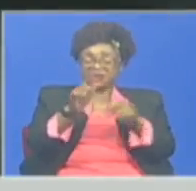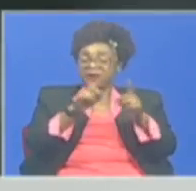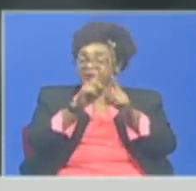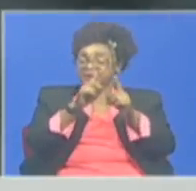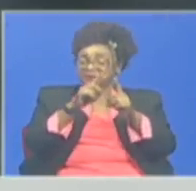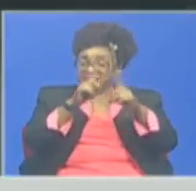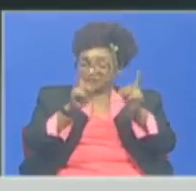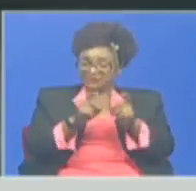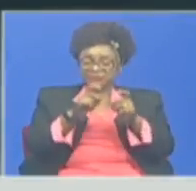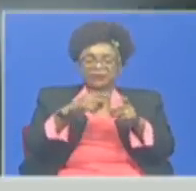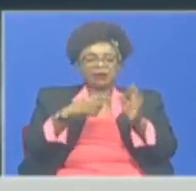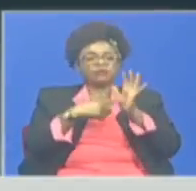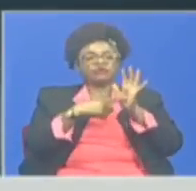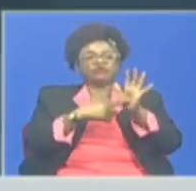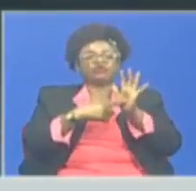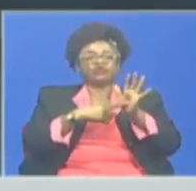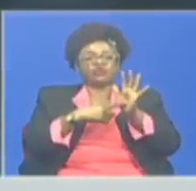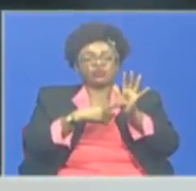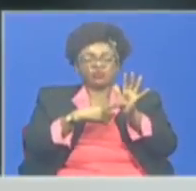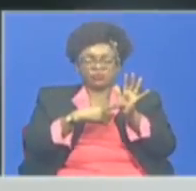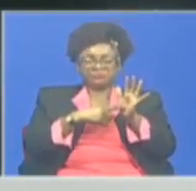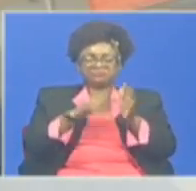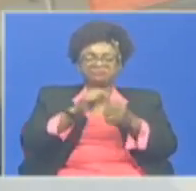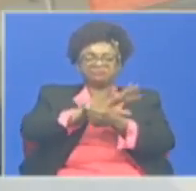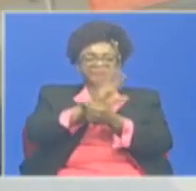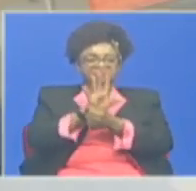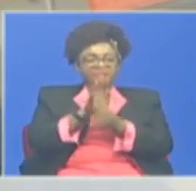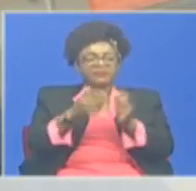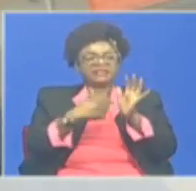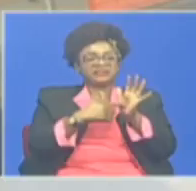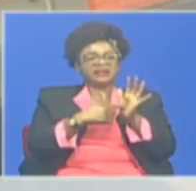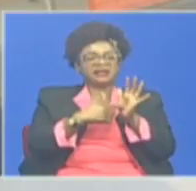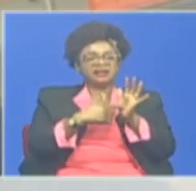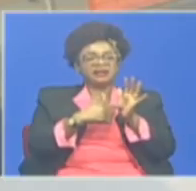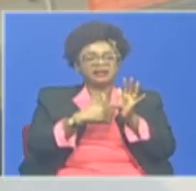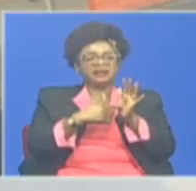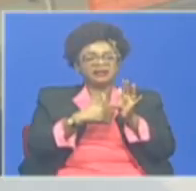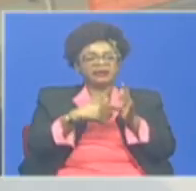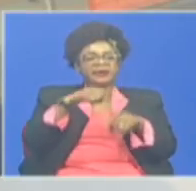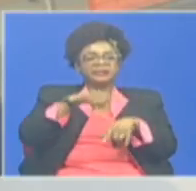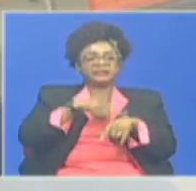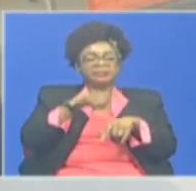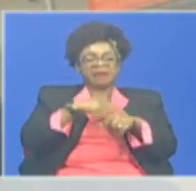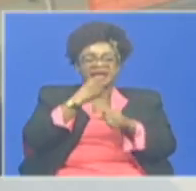him exhibiting the worrying COVID-19 symptoms. When I went to do the scanner,